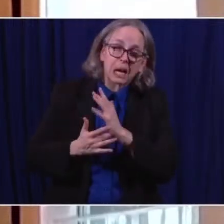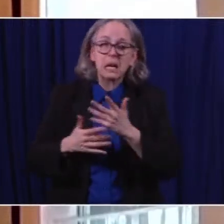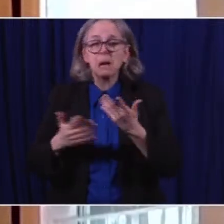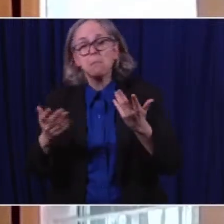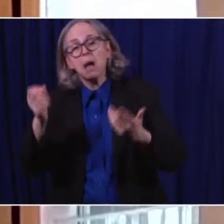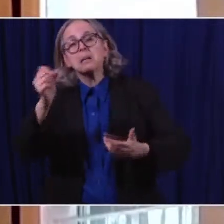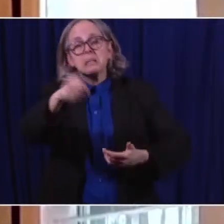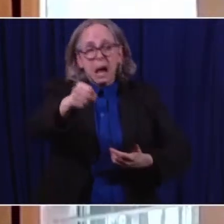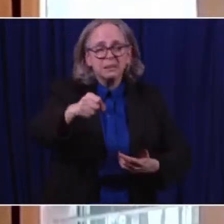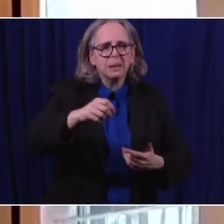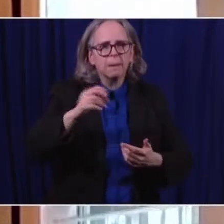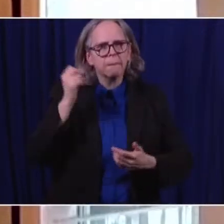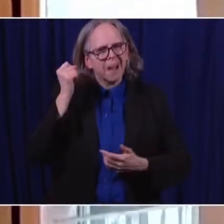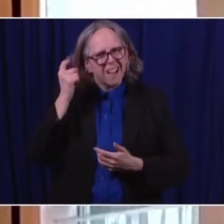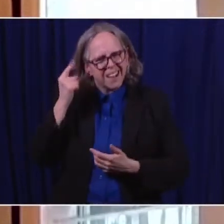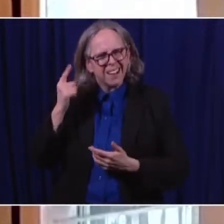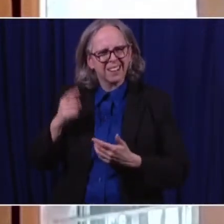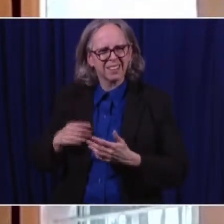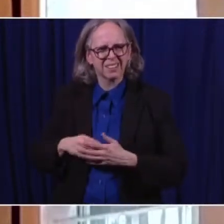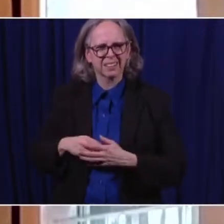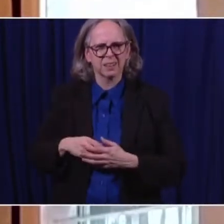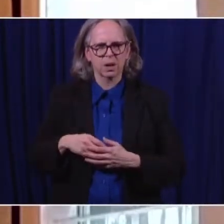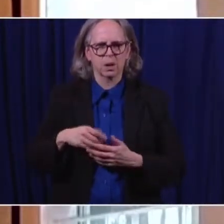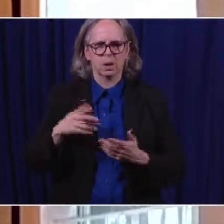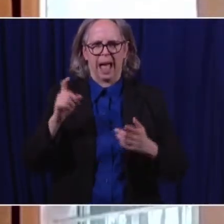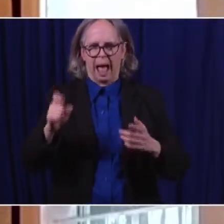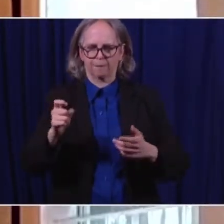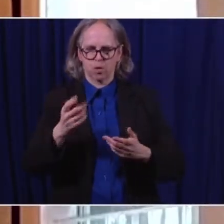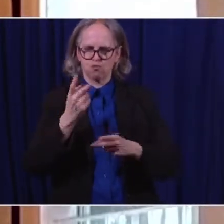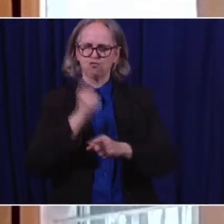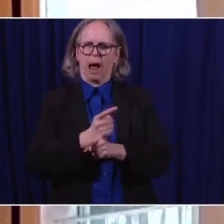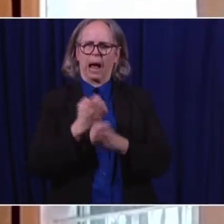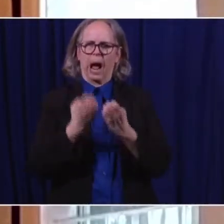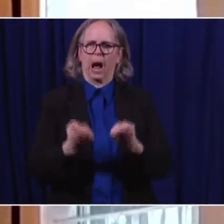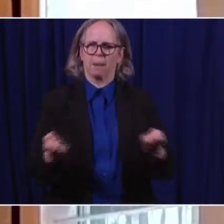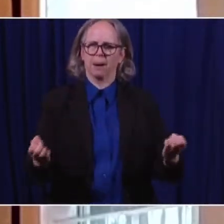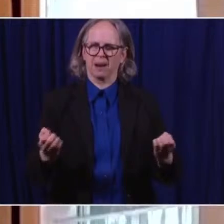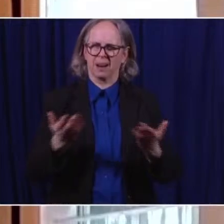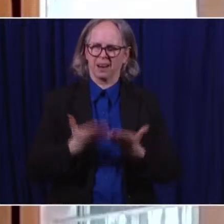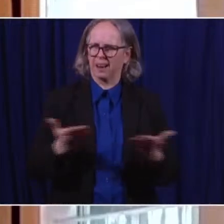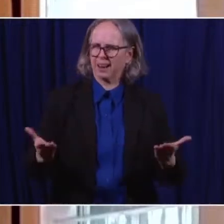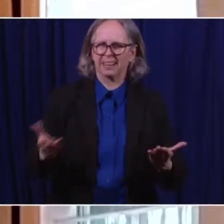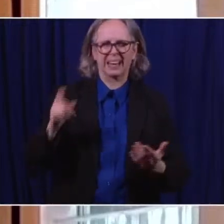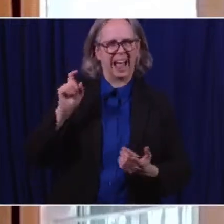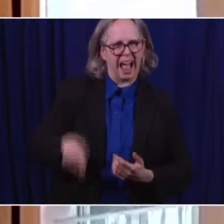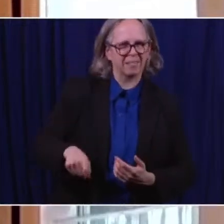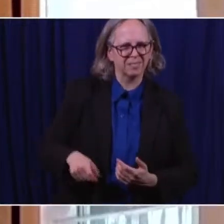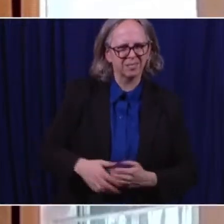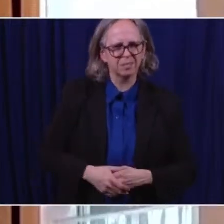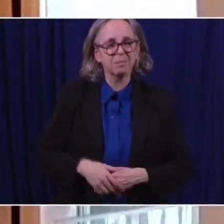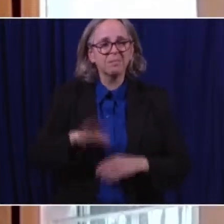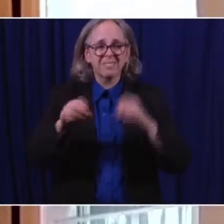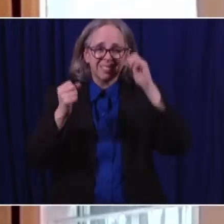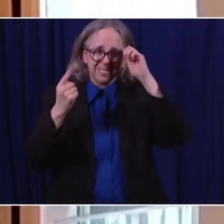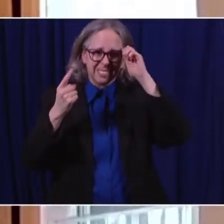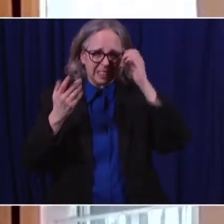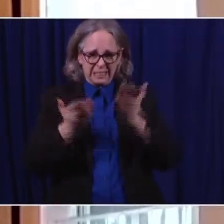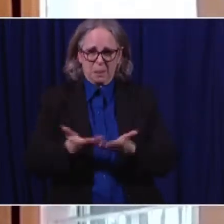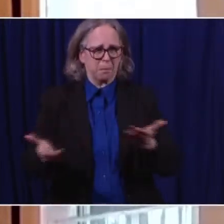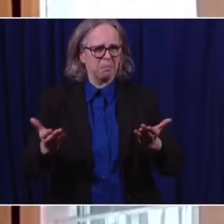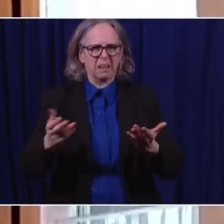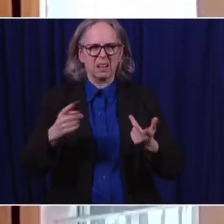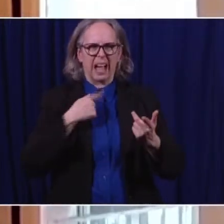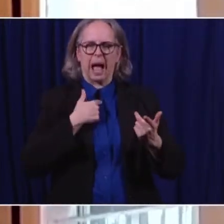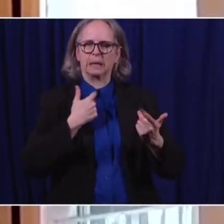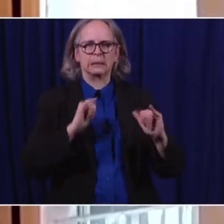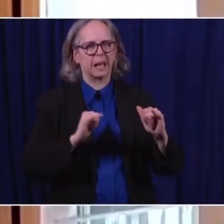of having the right supplies. And these supplies have been in very limited availability nationally.